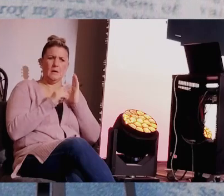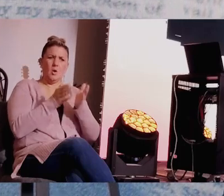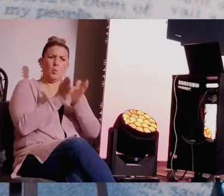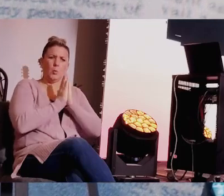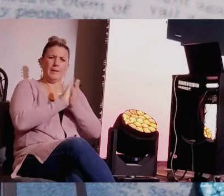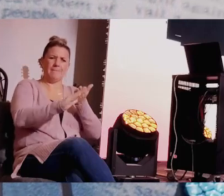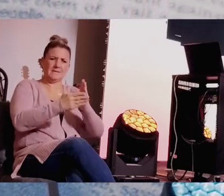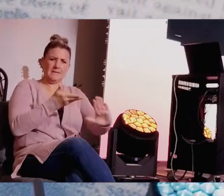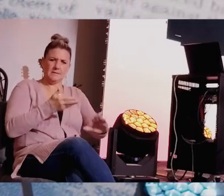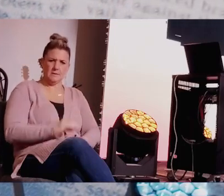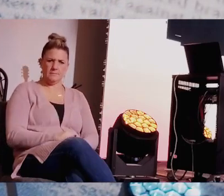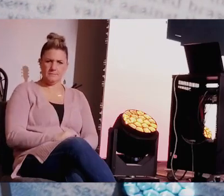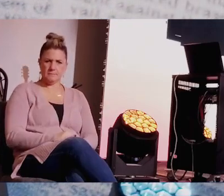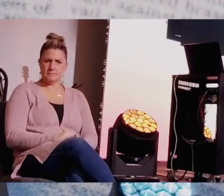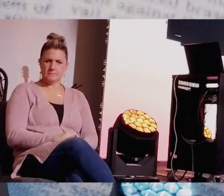Repentance.